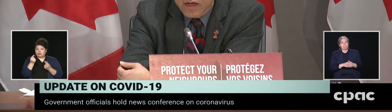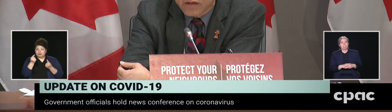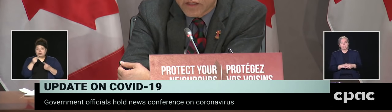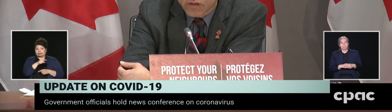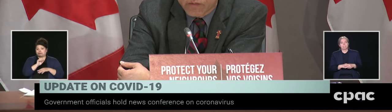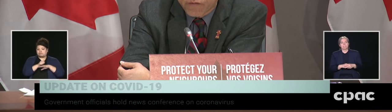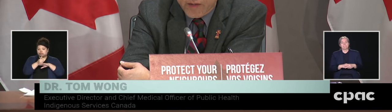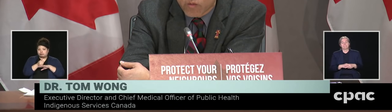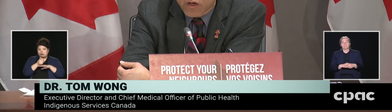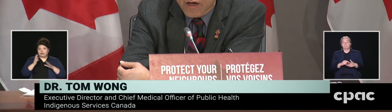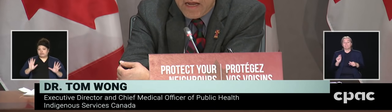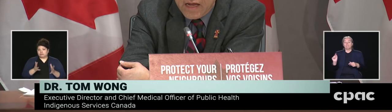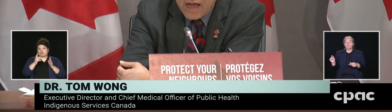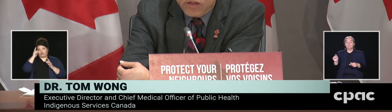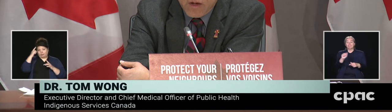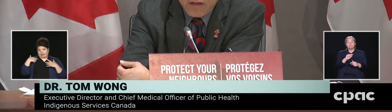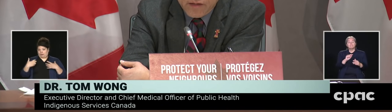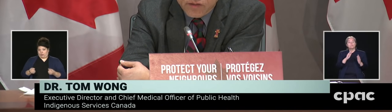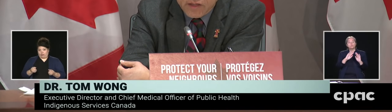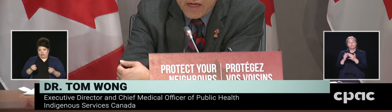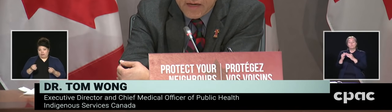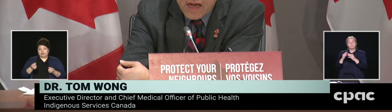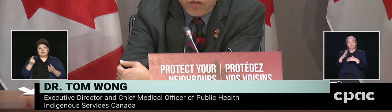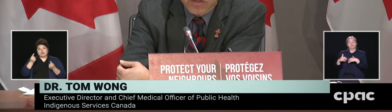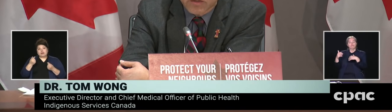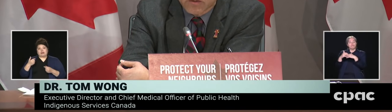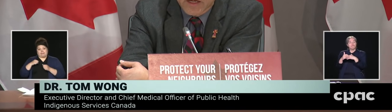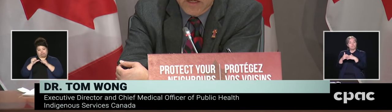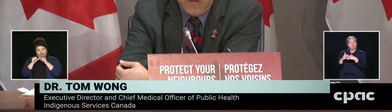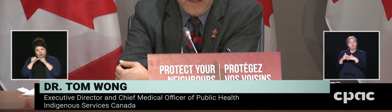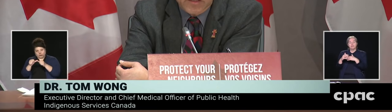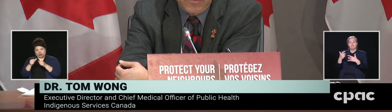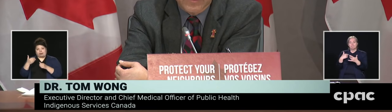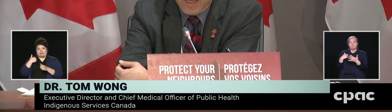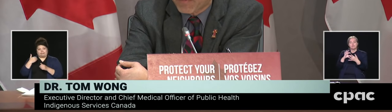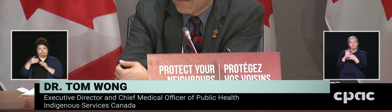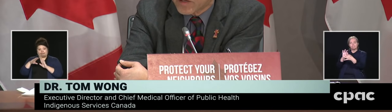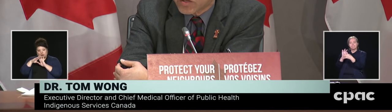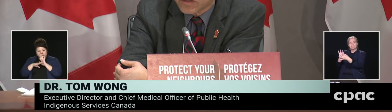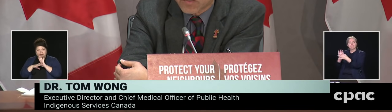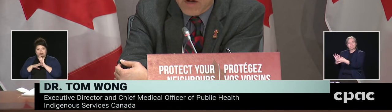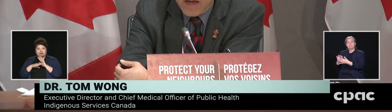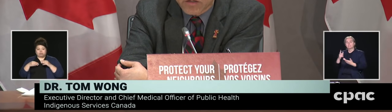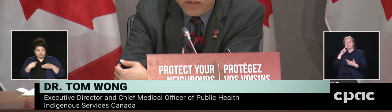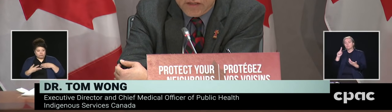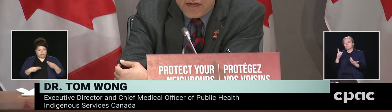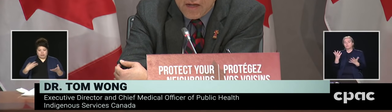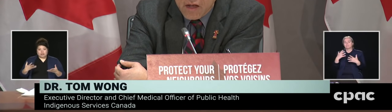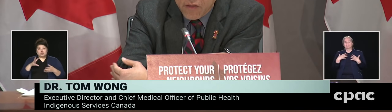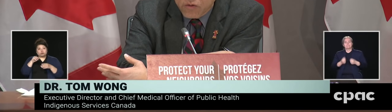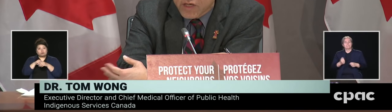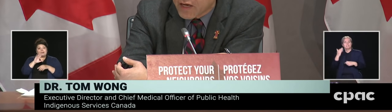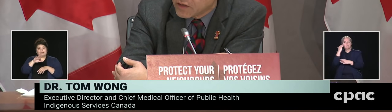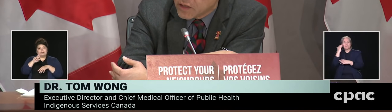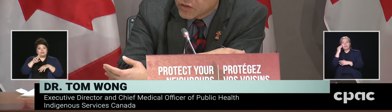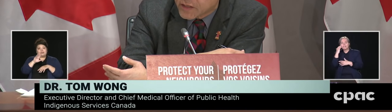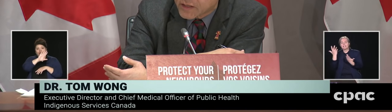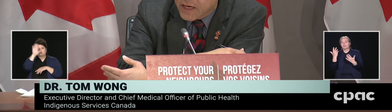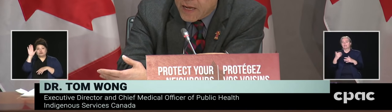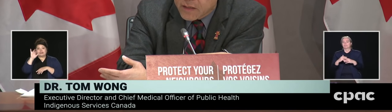wellness continuum framework, as well as the national Inuit suicide prevention strategies. Those